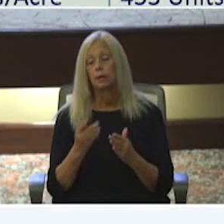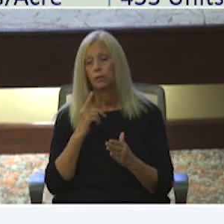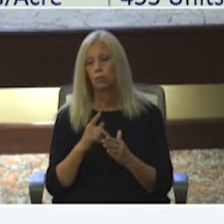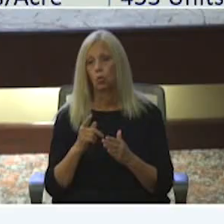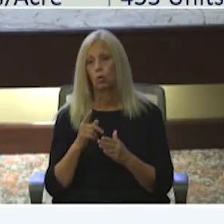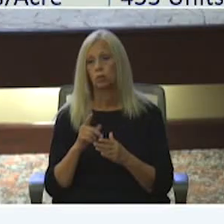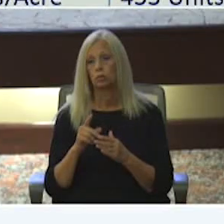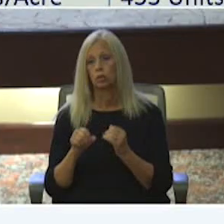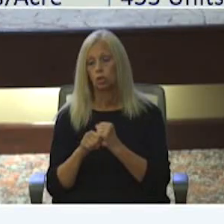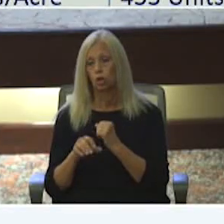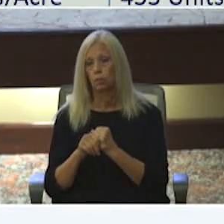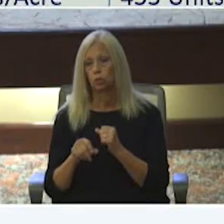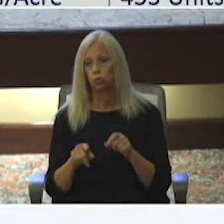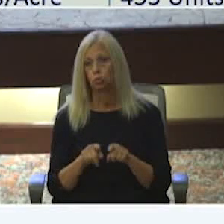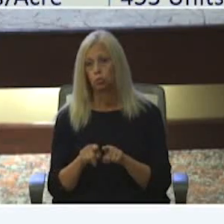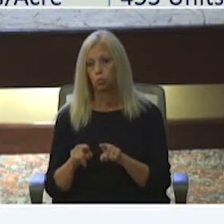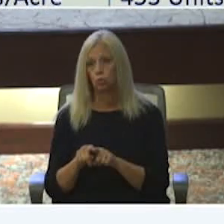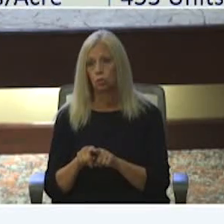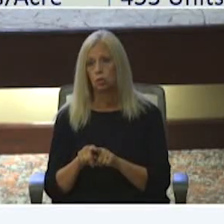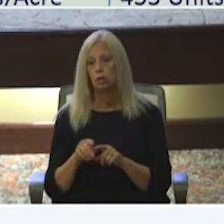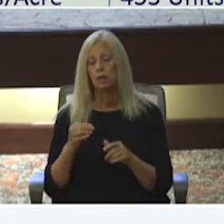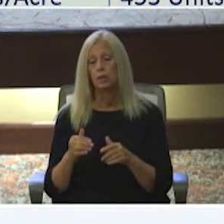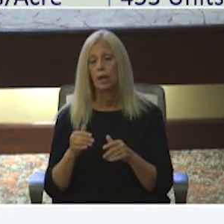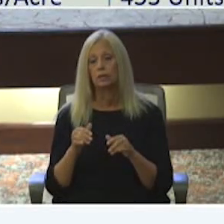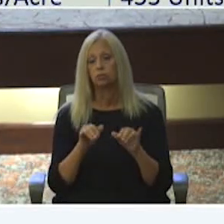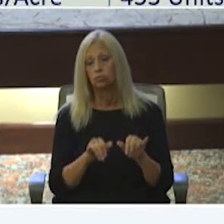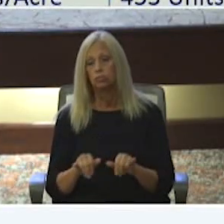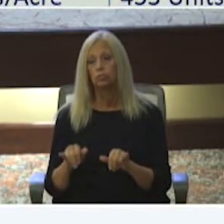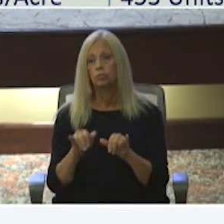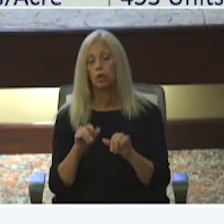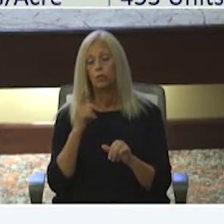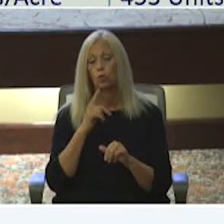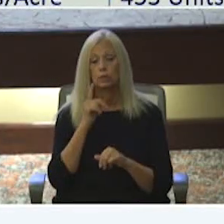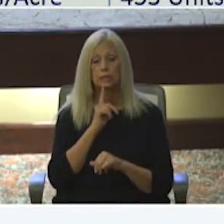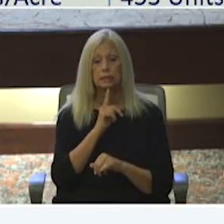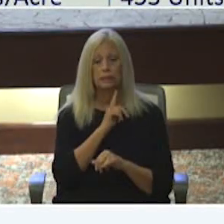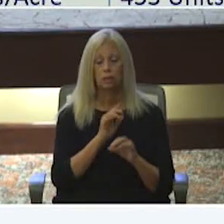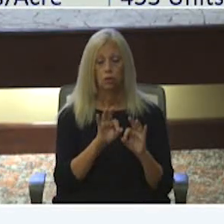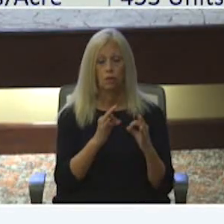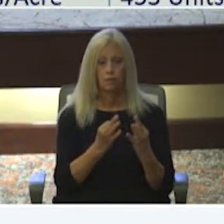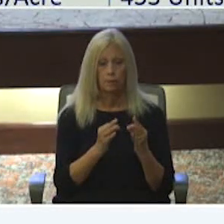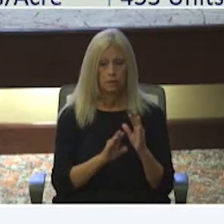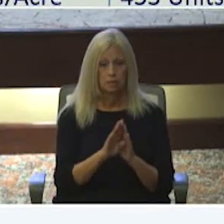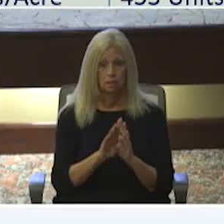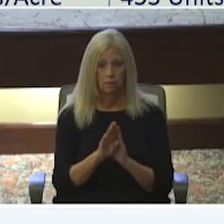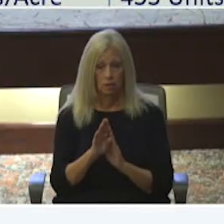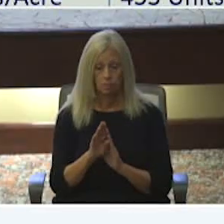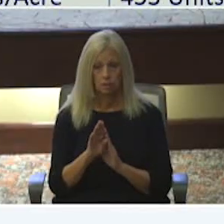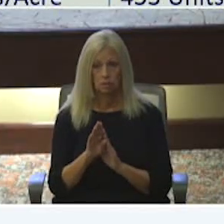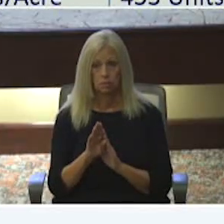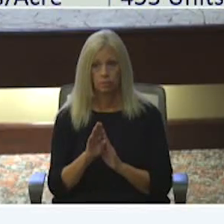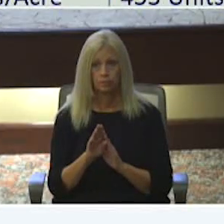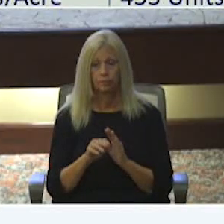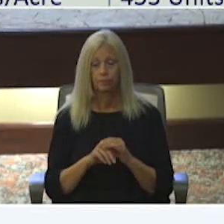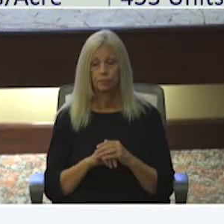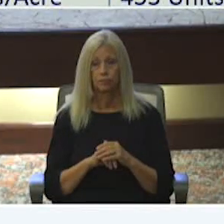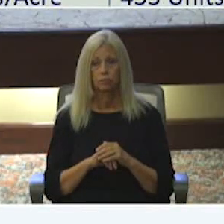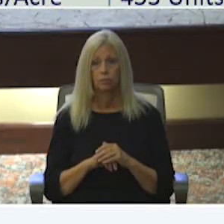consistent development pattern with what's out there with single-family development, some duplexes, and some low-density apartments.